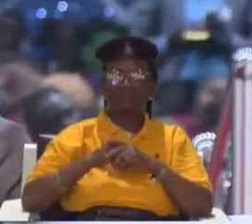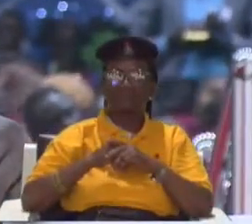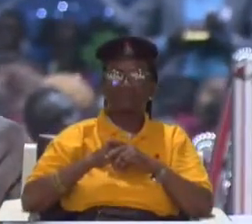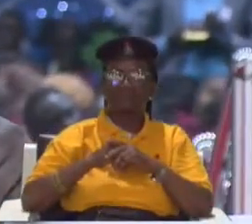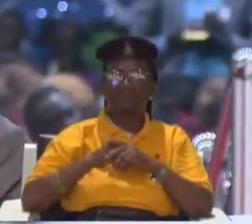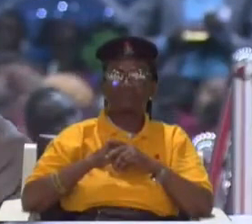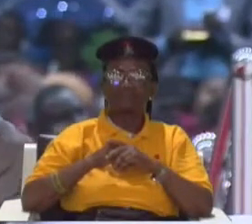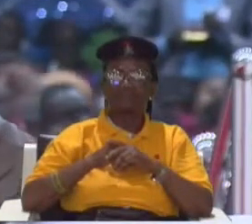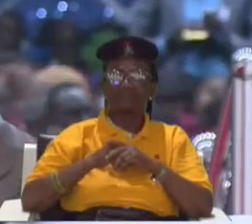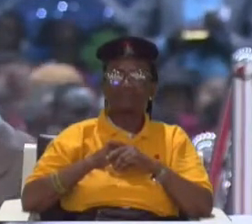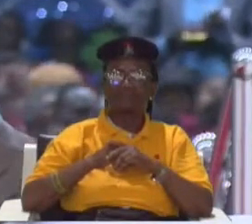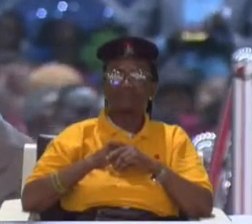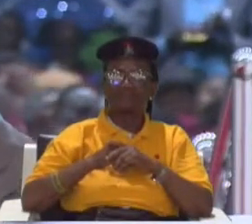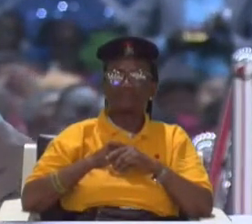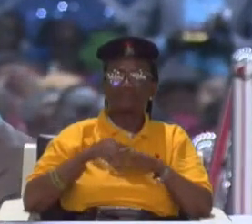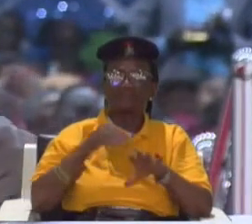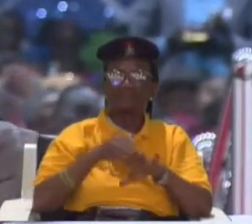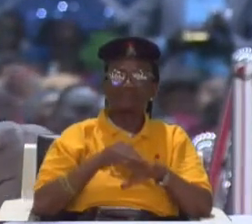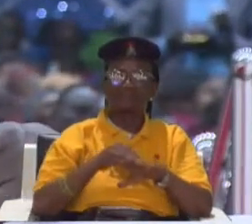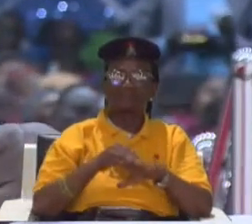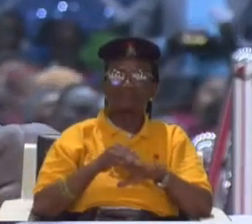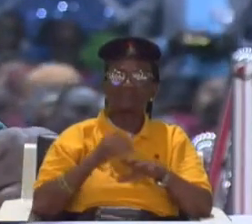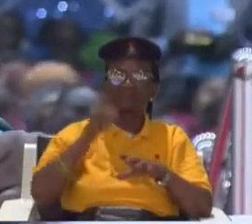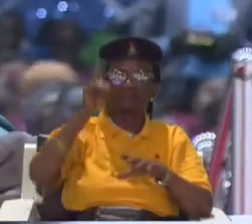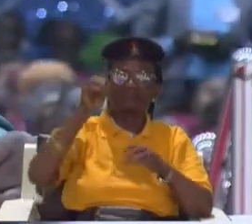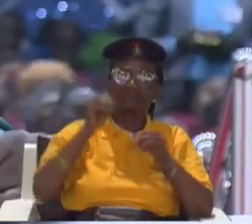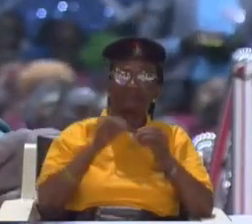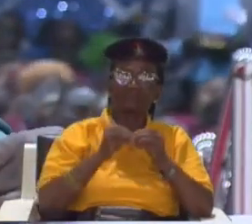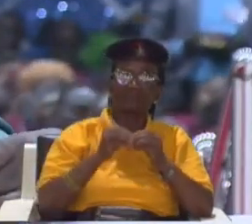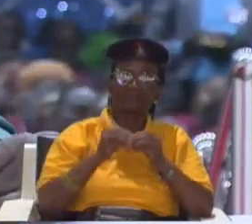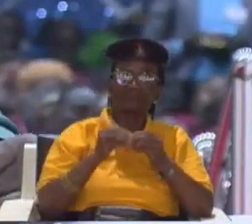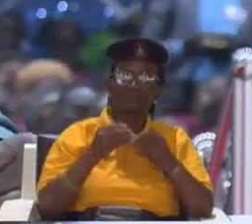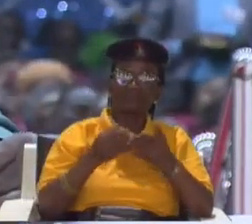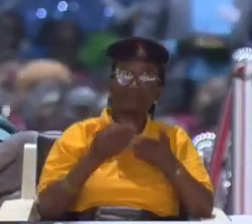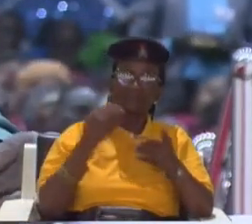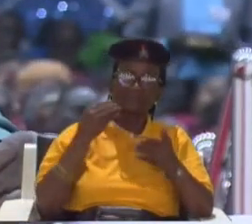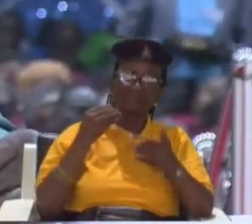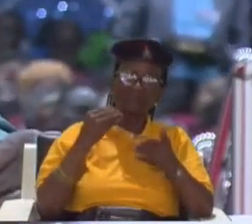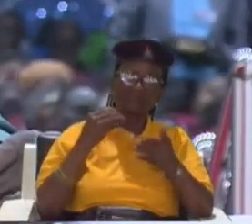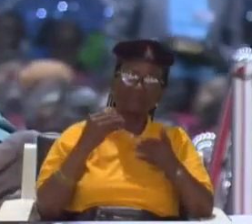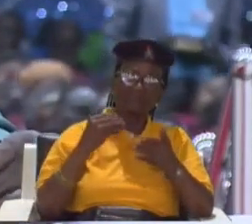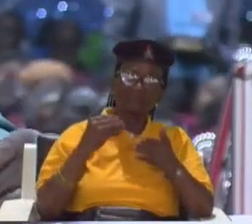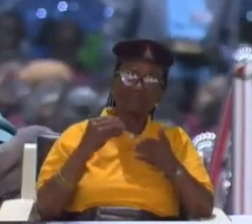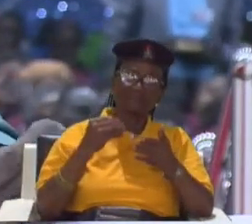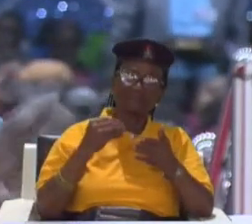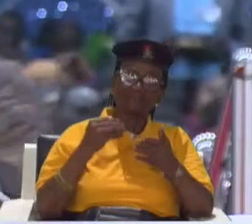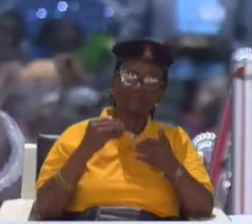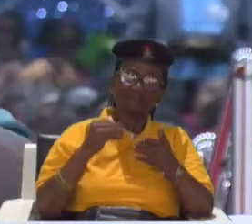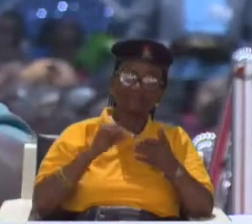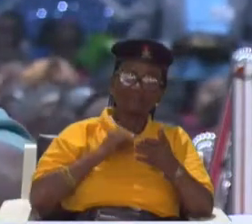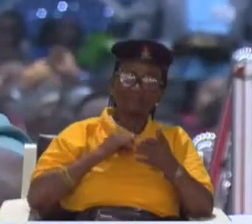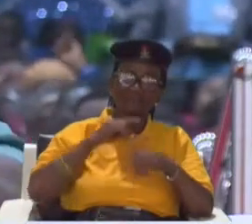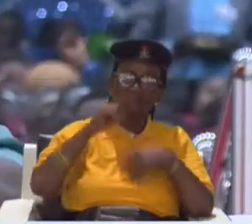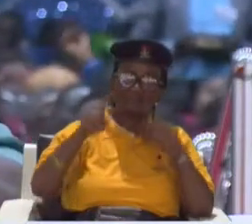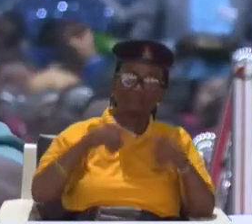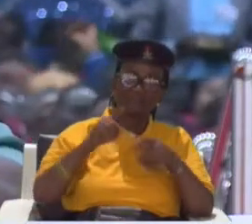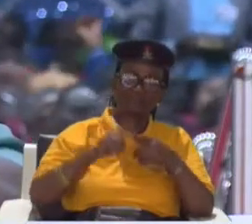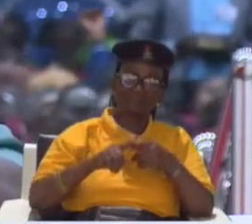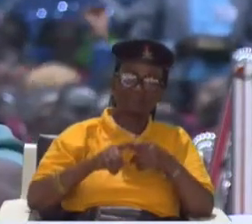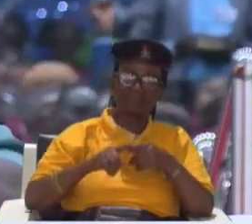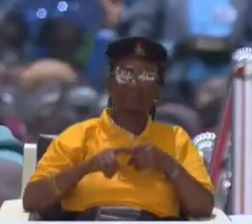At least one more before he says one more before I go on, if I have to go on at all.